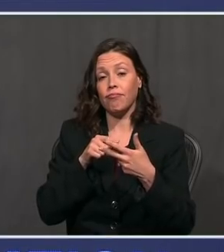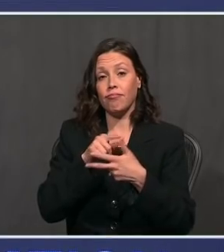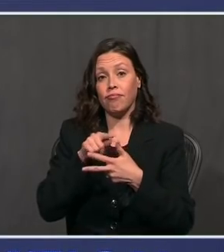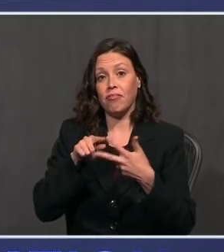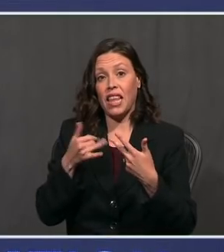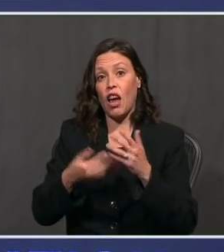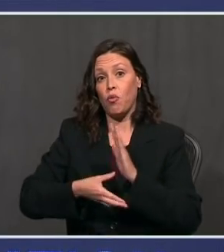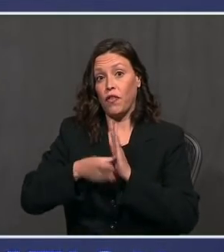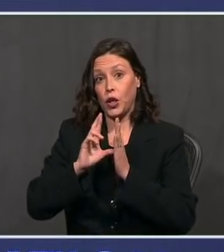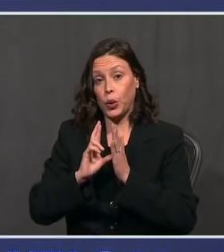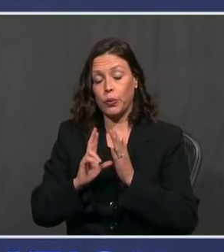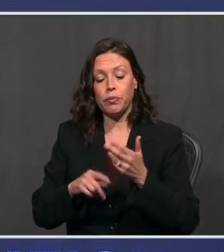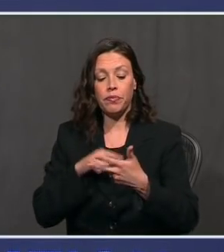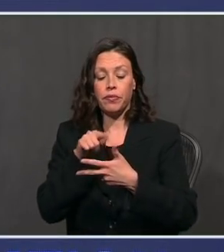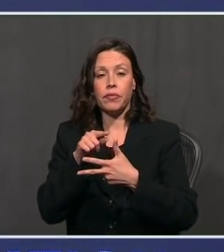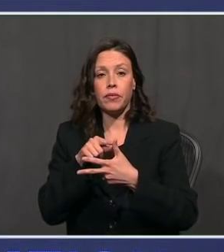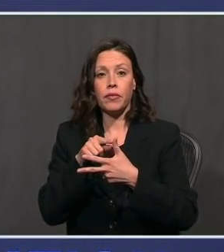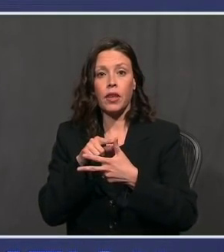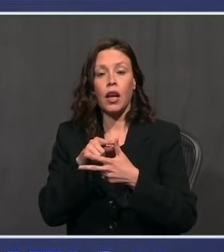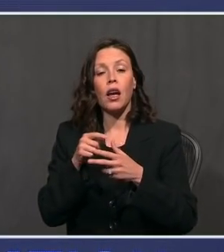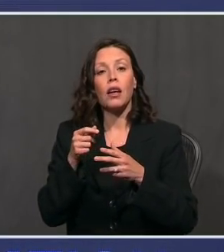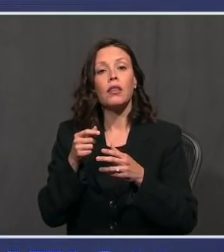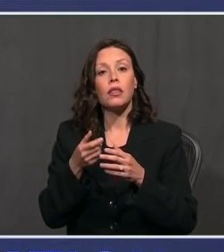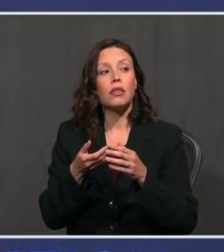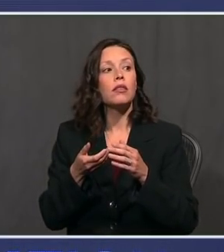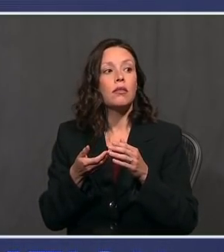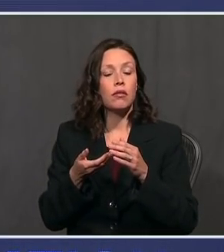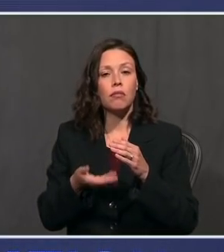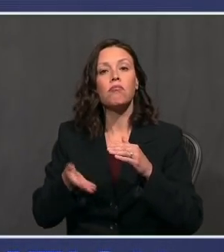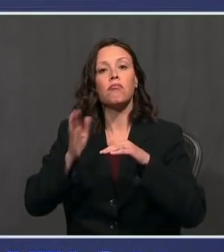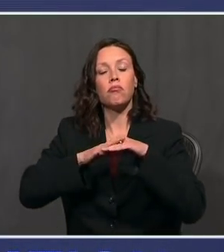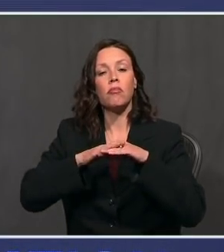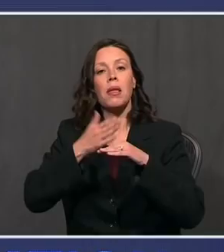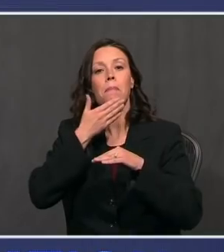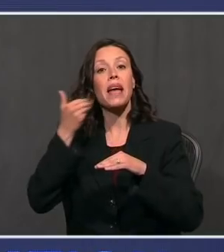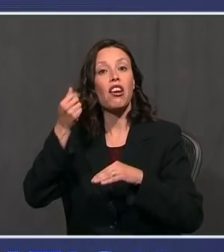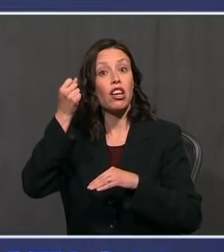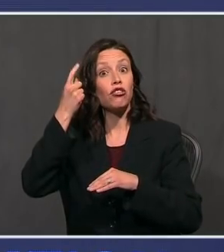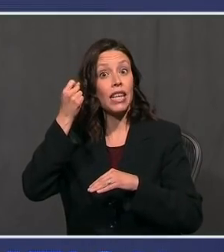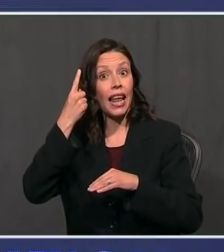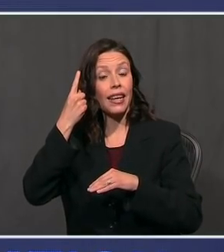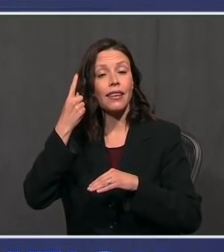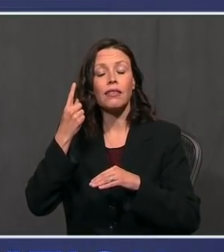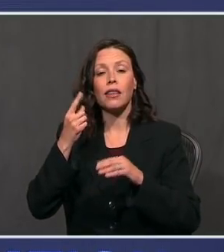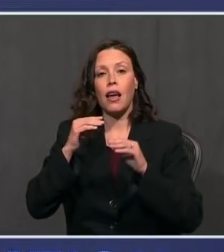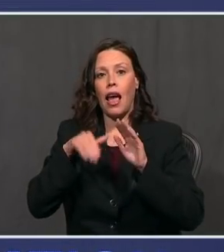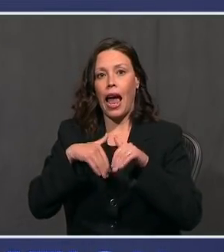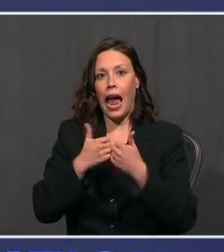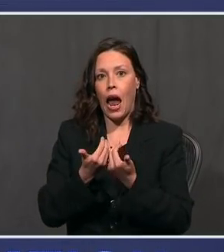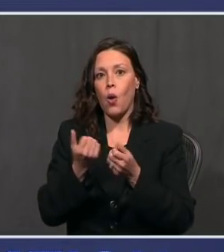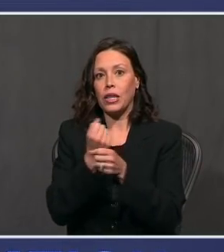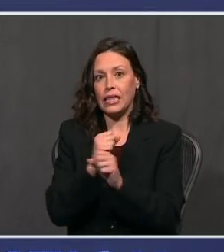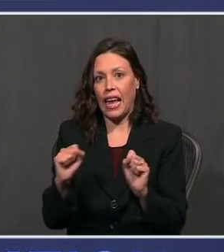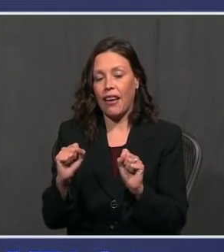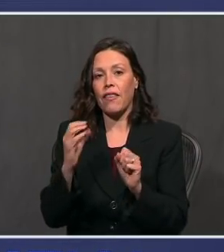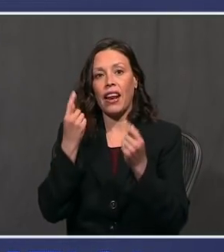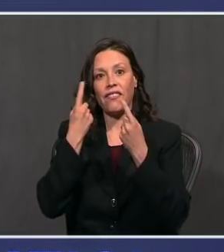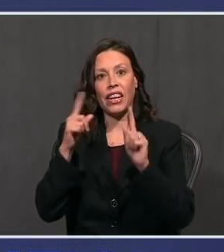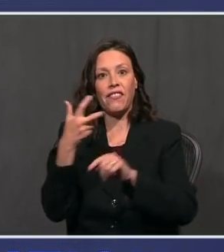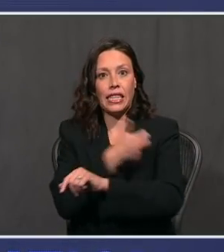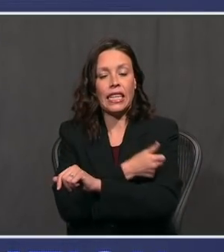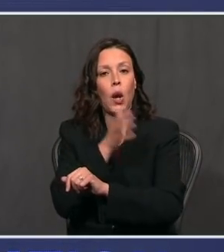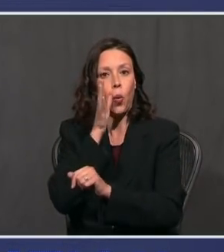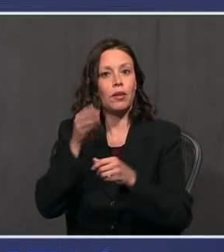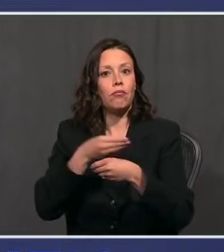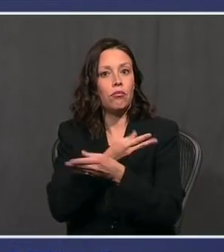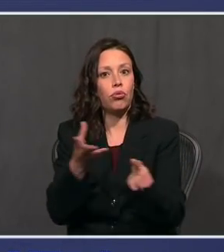those. One was to build a better understanding of how we're going to get safe and effective vaccines to the American people, anyone